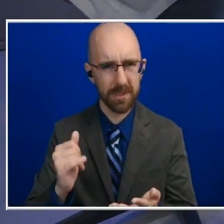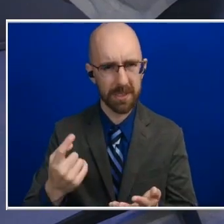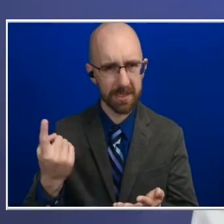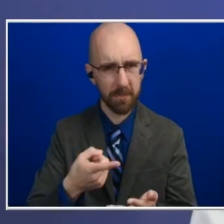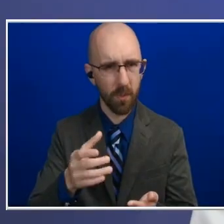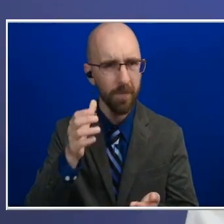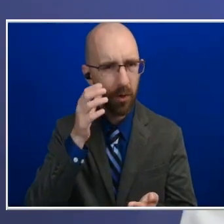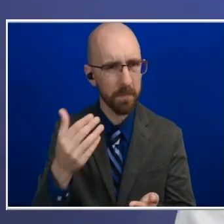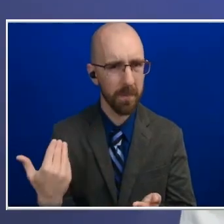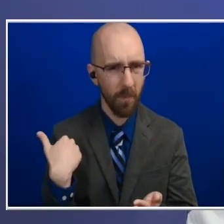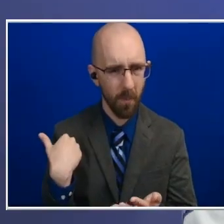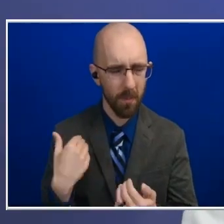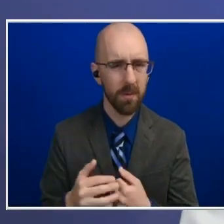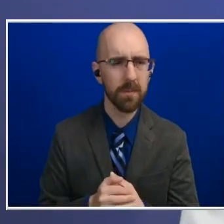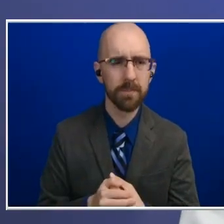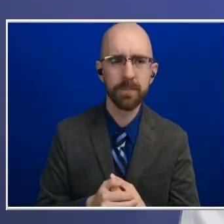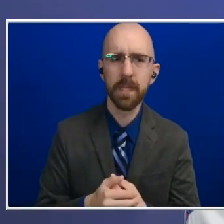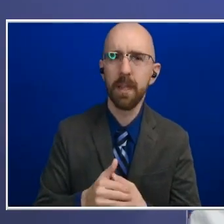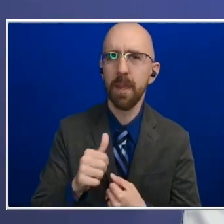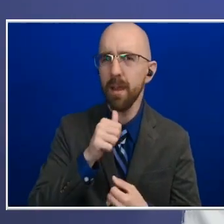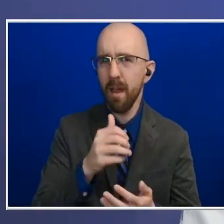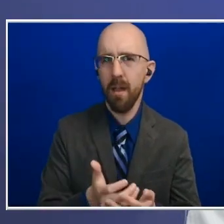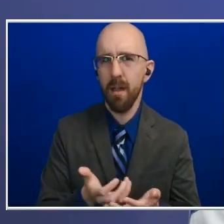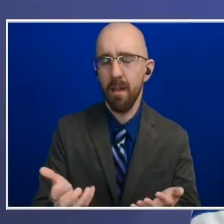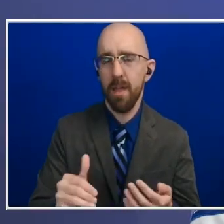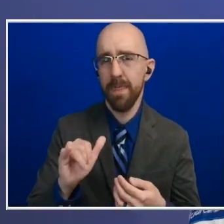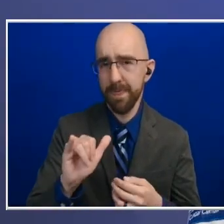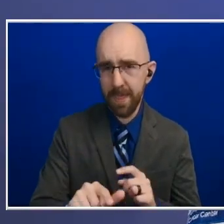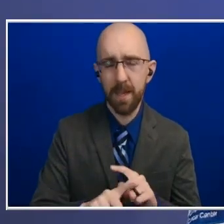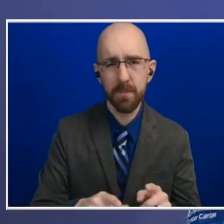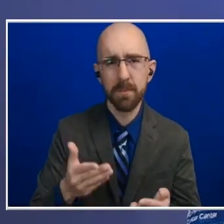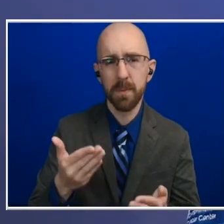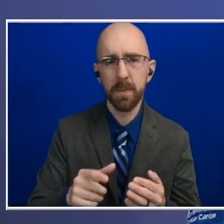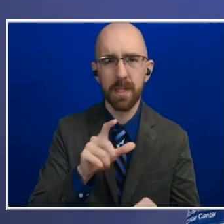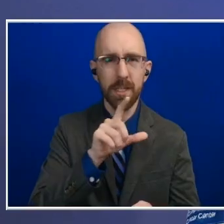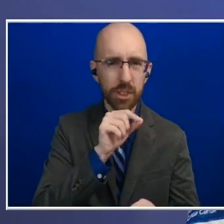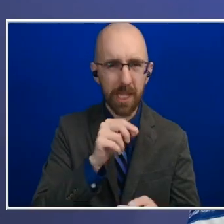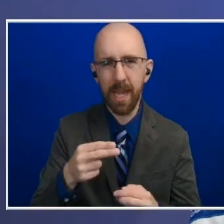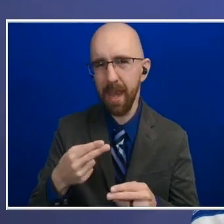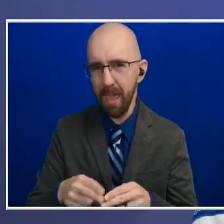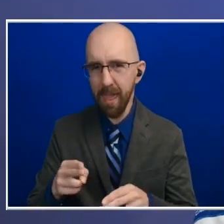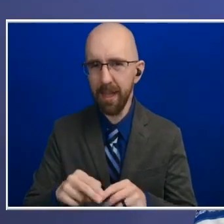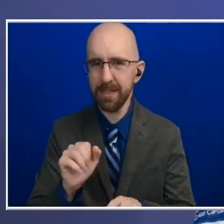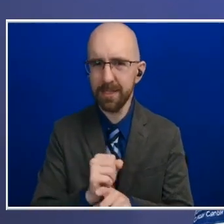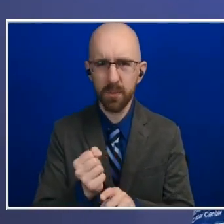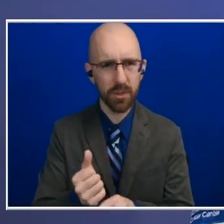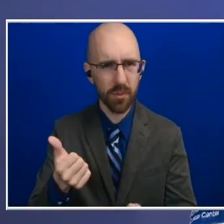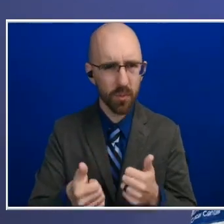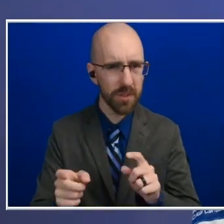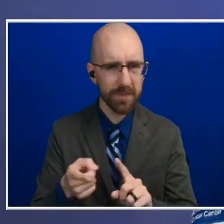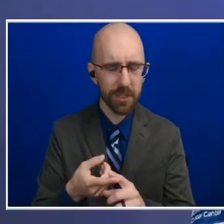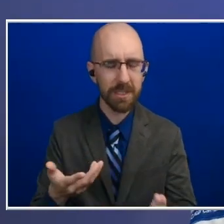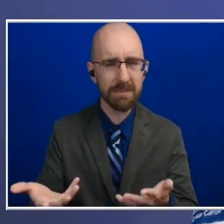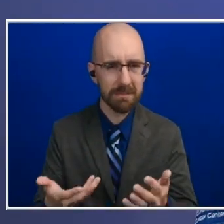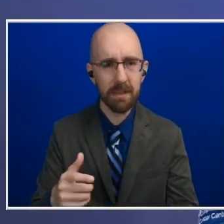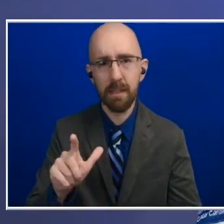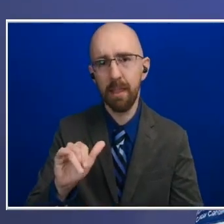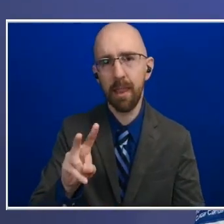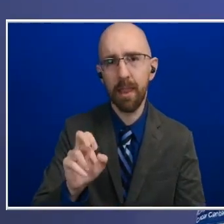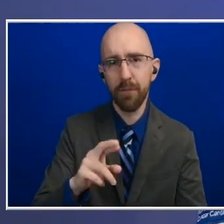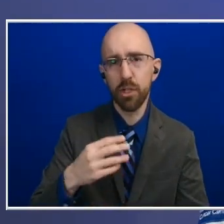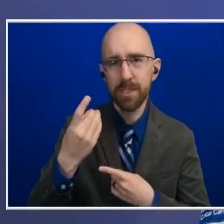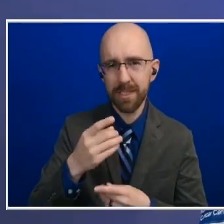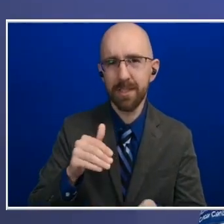it's not so much that, it's probably a chicken and egg situation here. We know that patients who have liver disease often have imbalances in